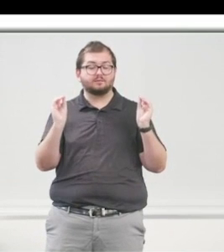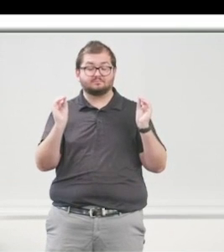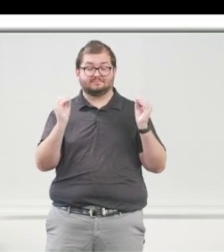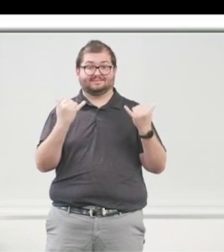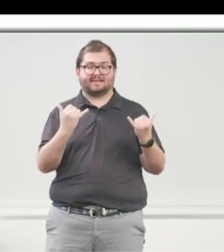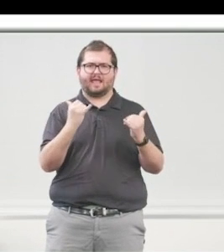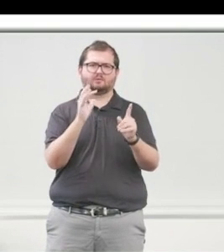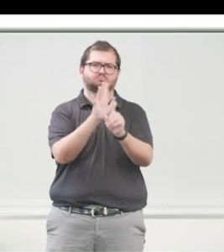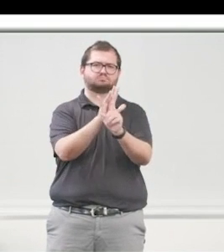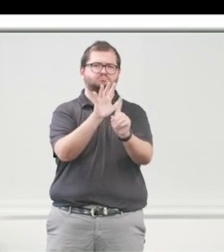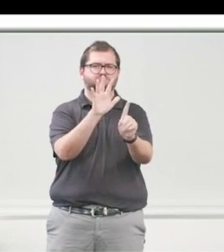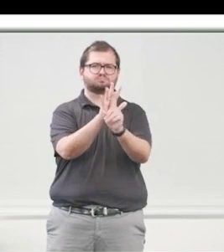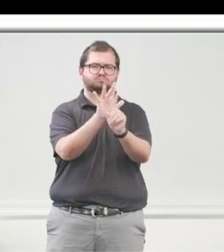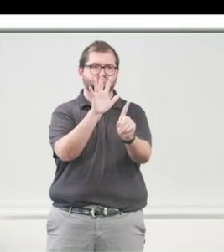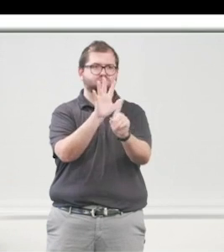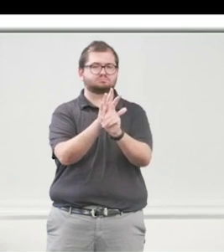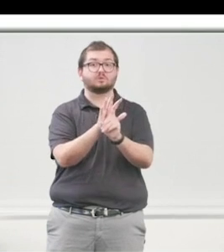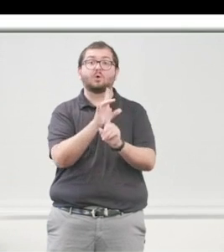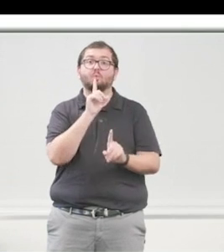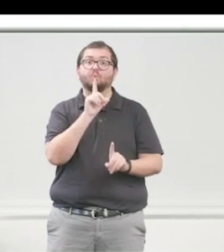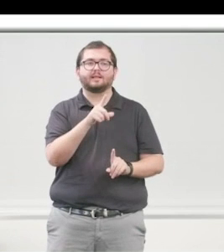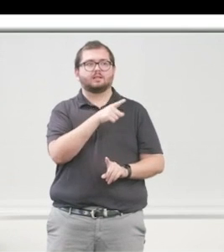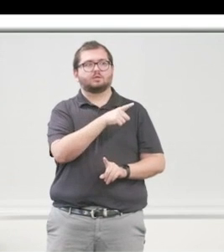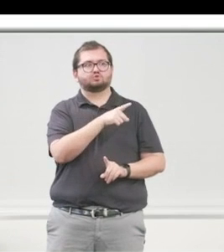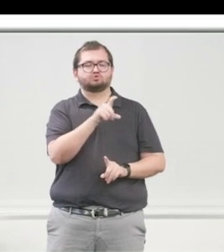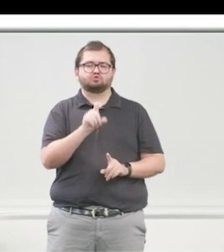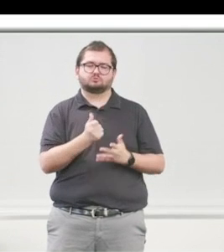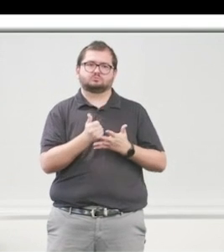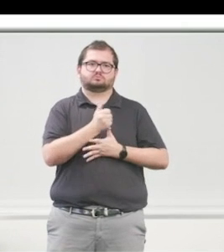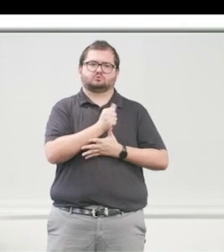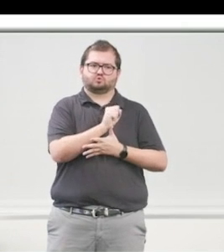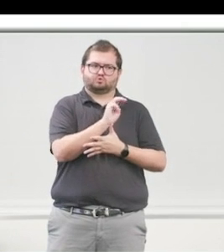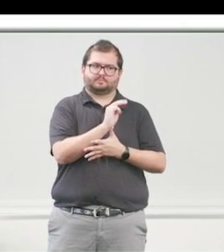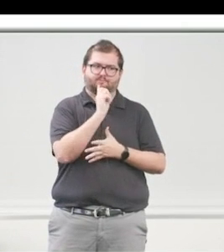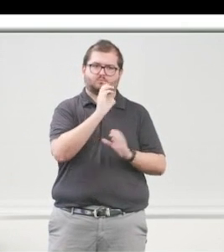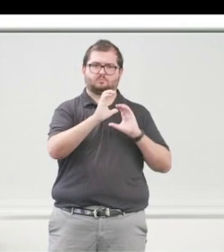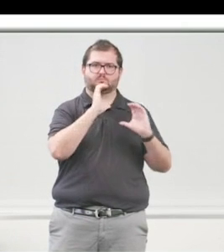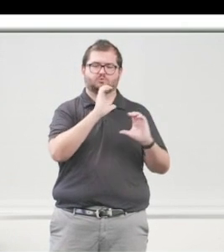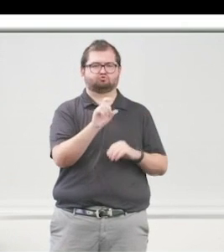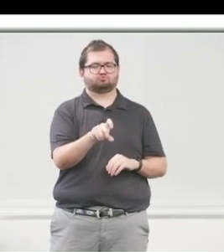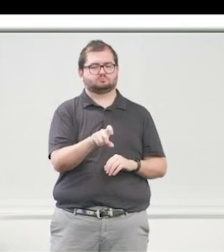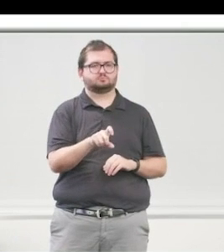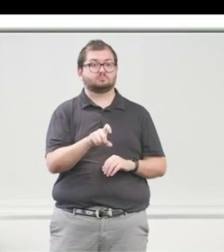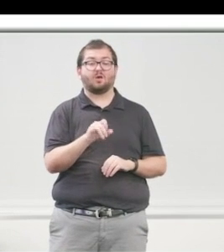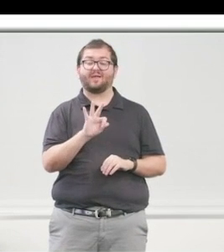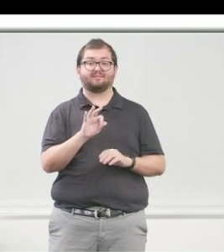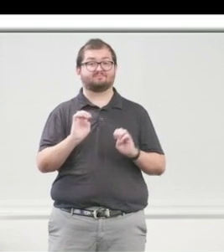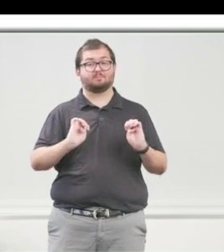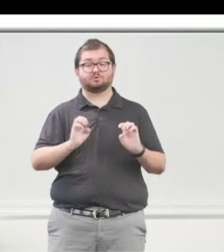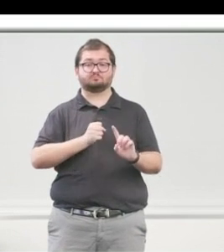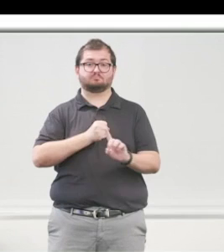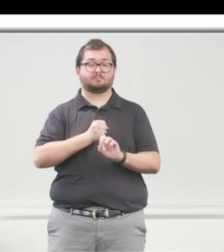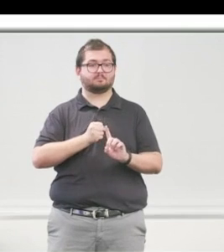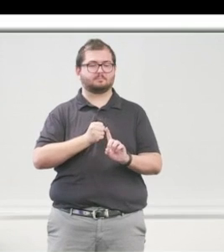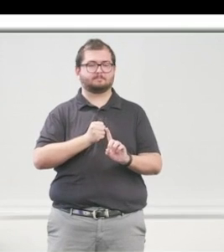should be the forward part of your communication system. And especially in an emergency